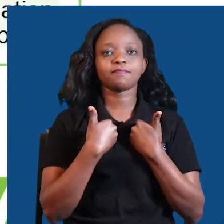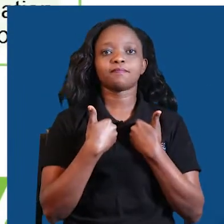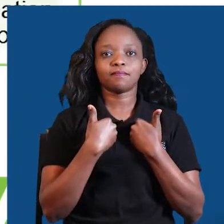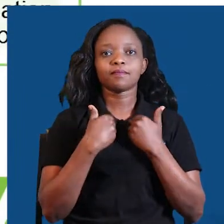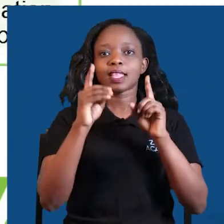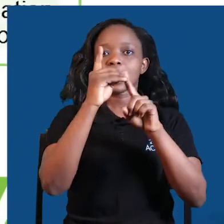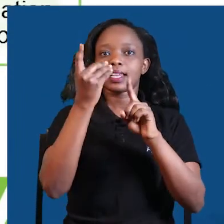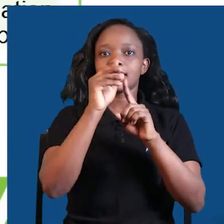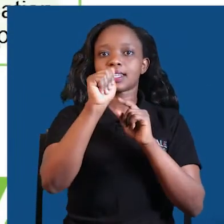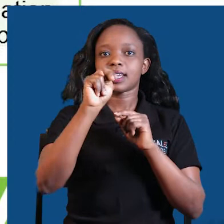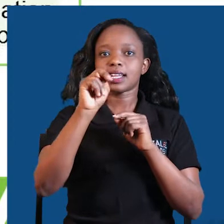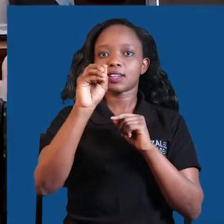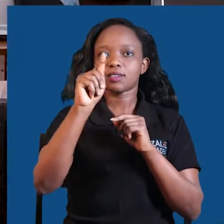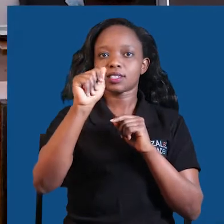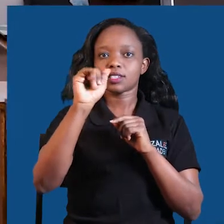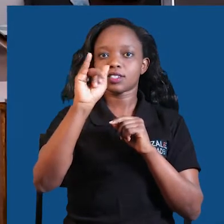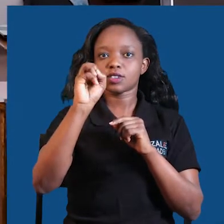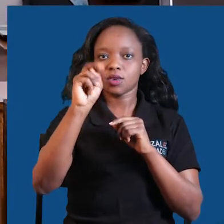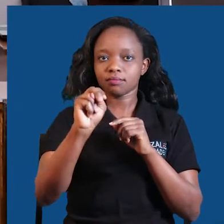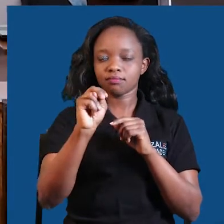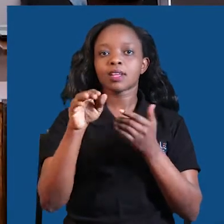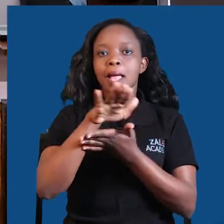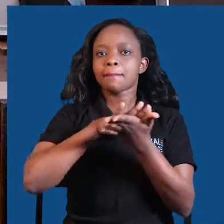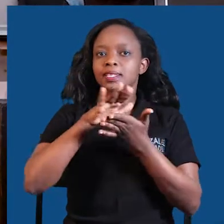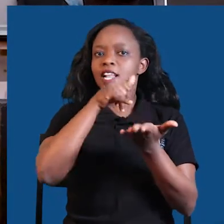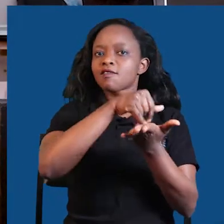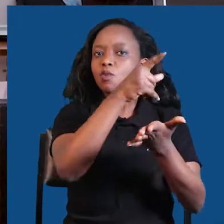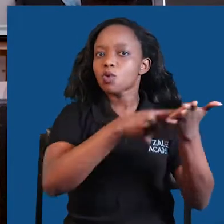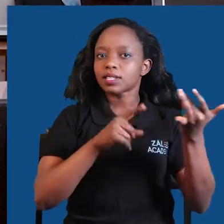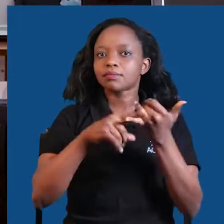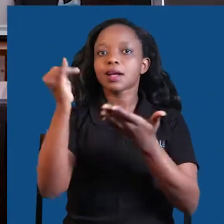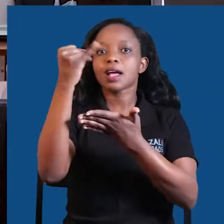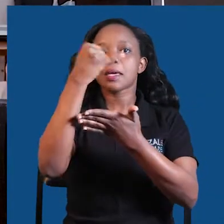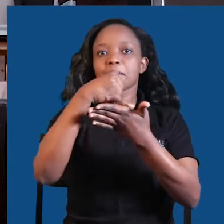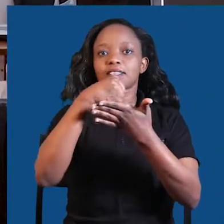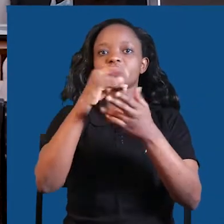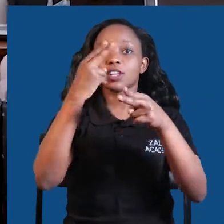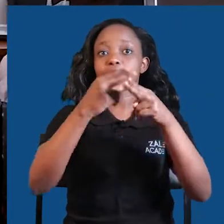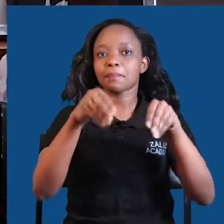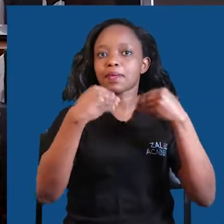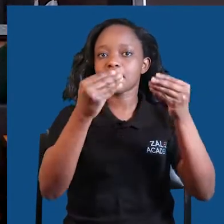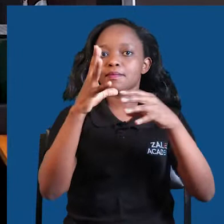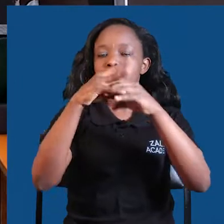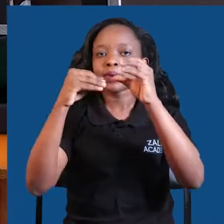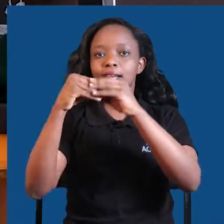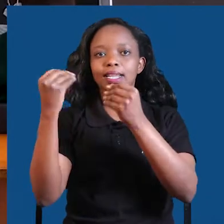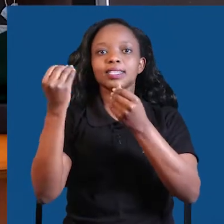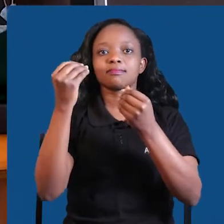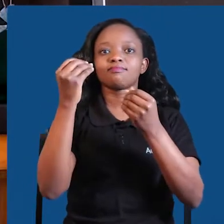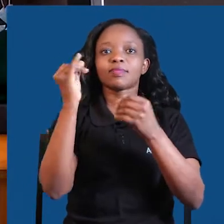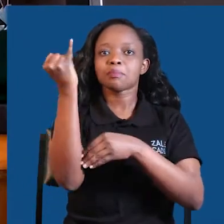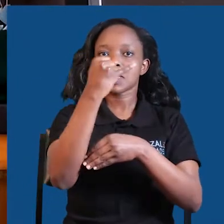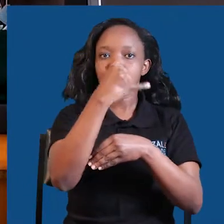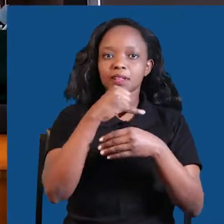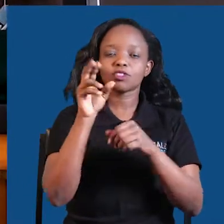have? Data annotation is one of it. Data annotation basically involves image labeling. You're creating or rather